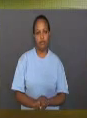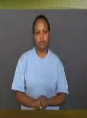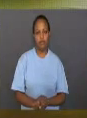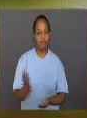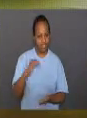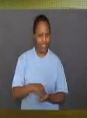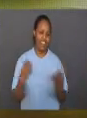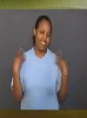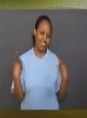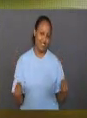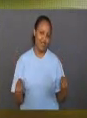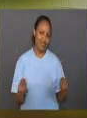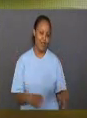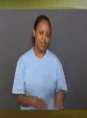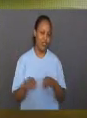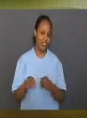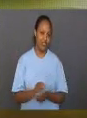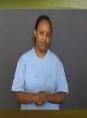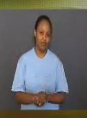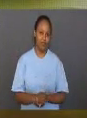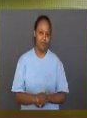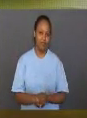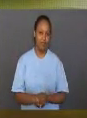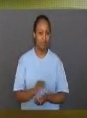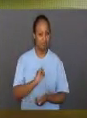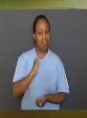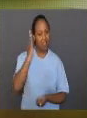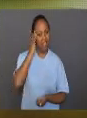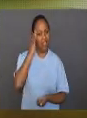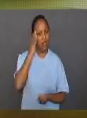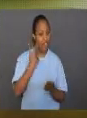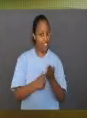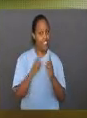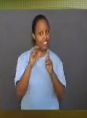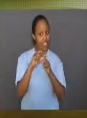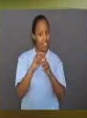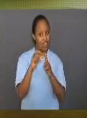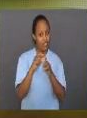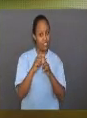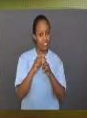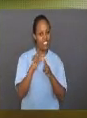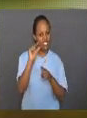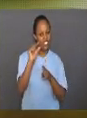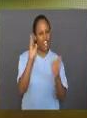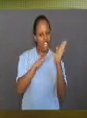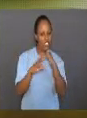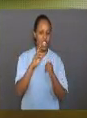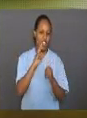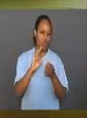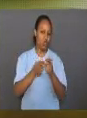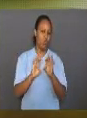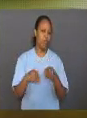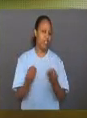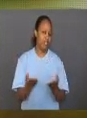Hello again, students. I know that these terms can be a bit difficult to